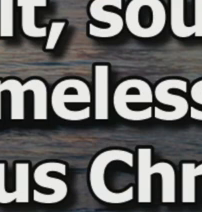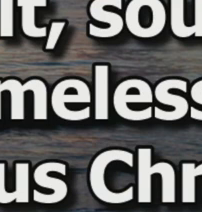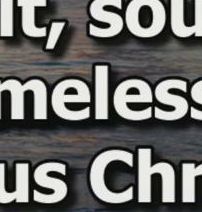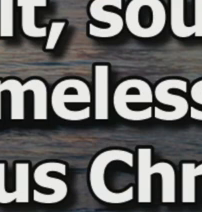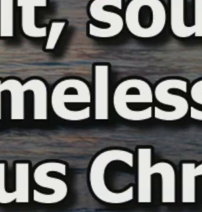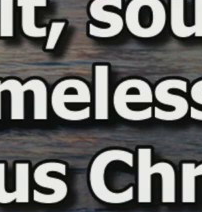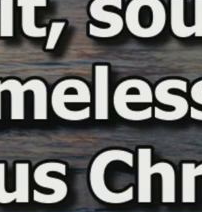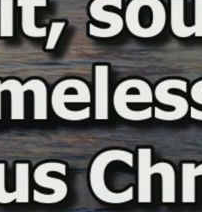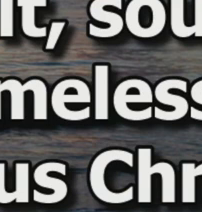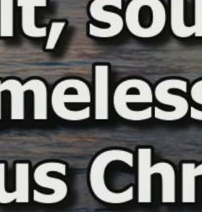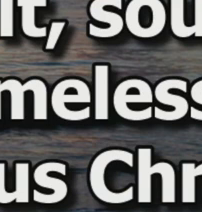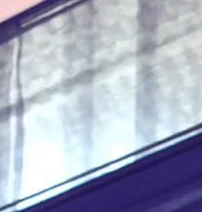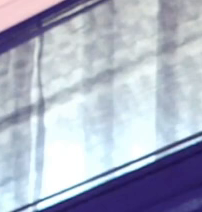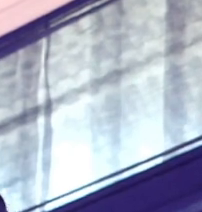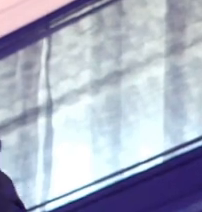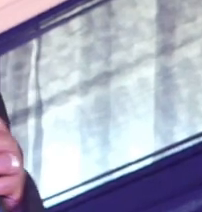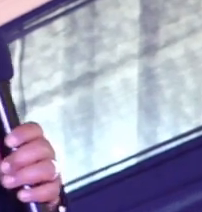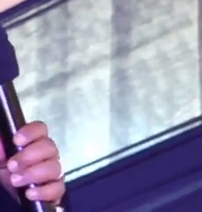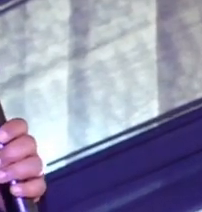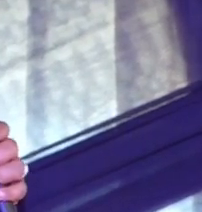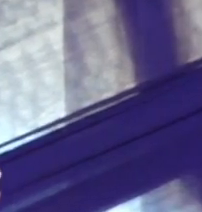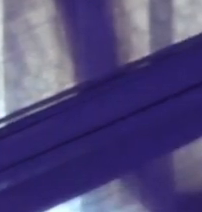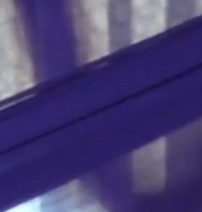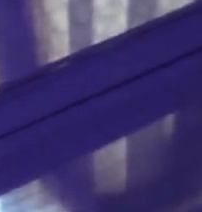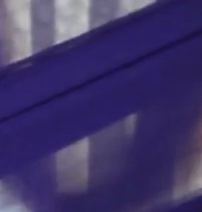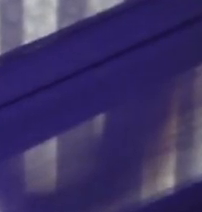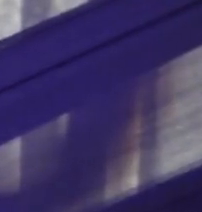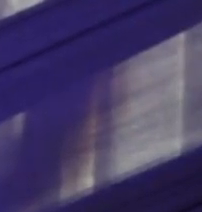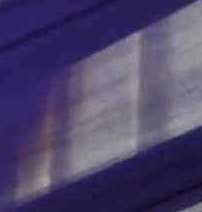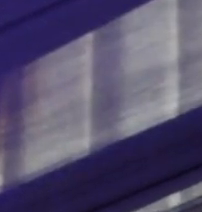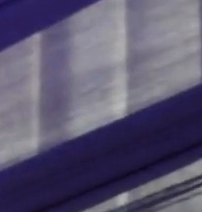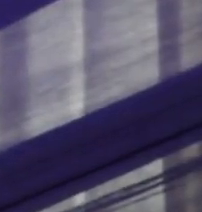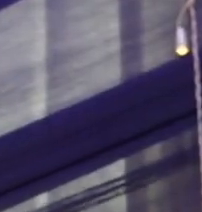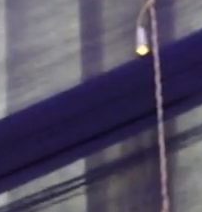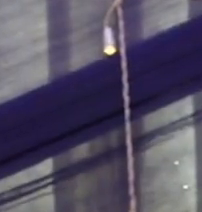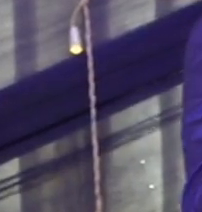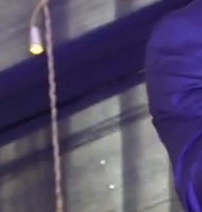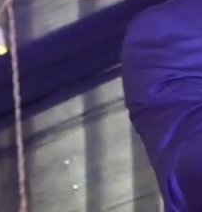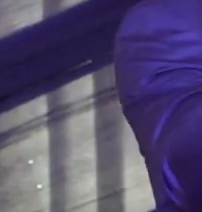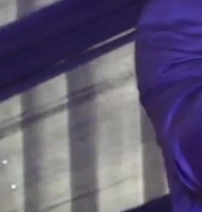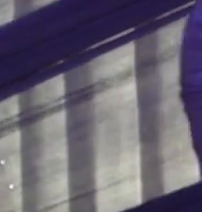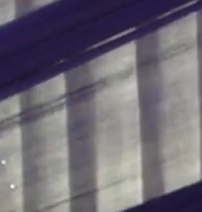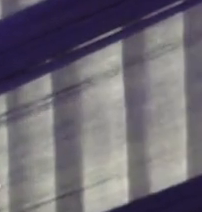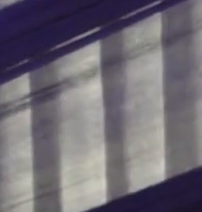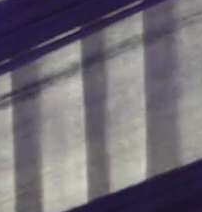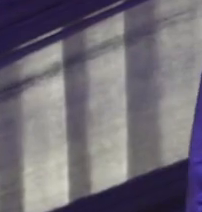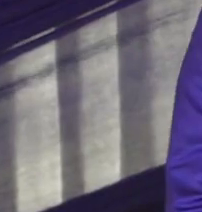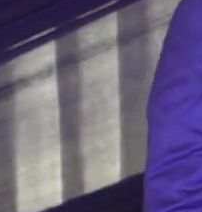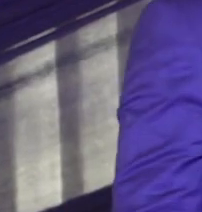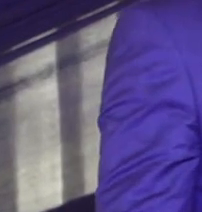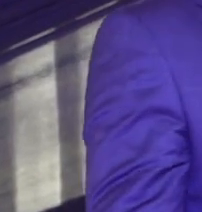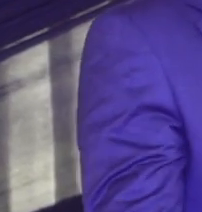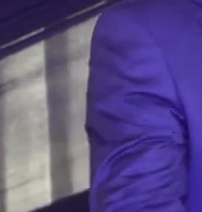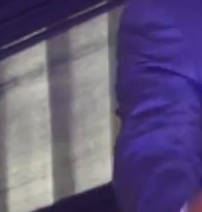now? Come on, look at your neighbor, preach for me one more time. Tell them, neighbor, you are a spirit. You